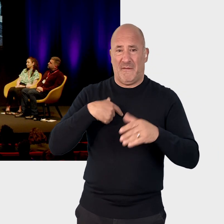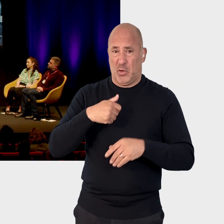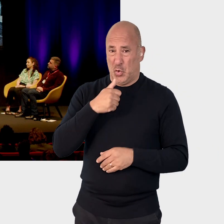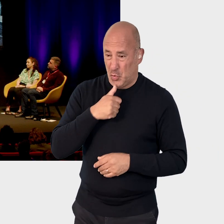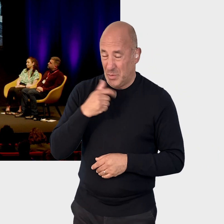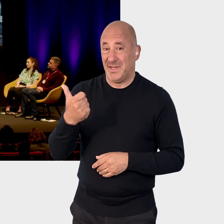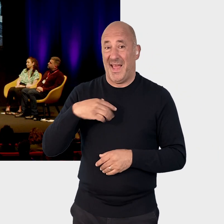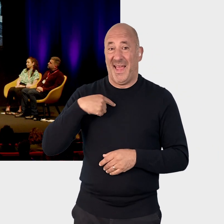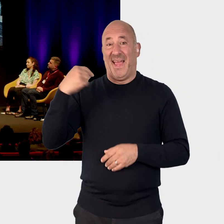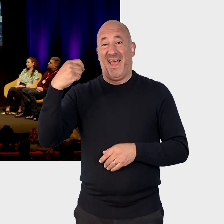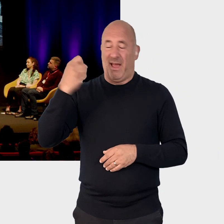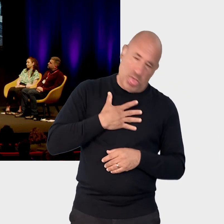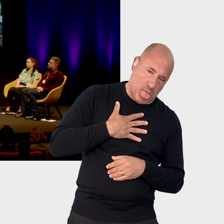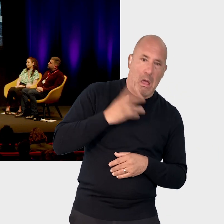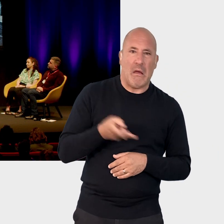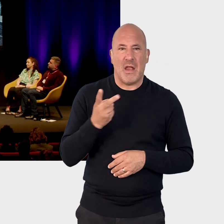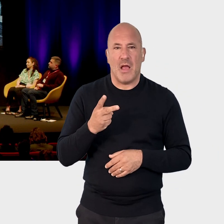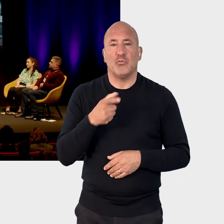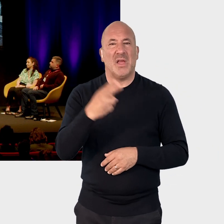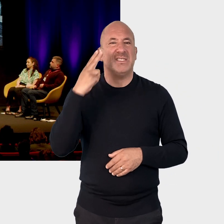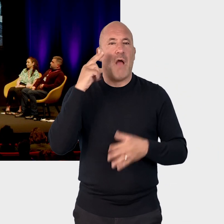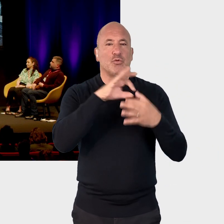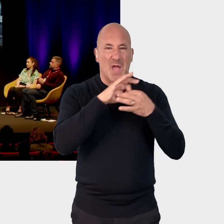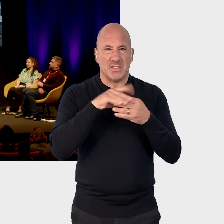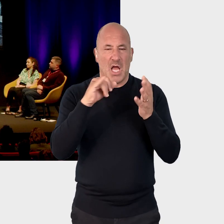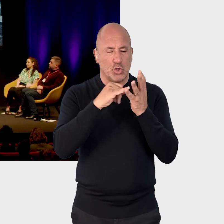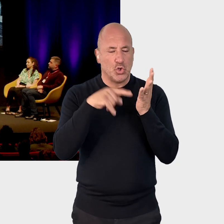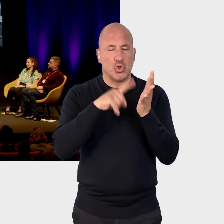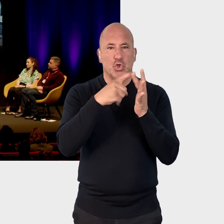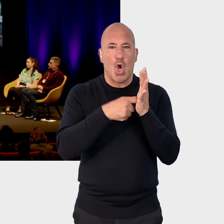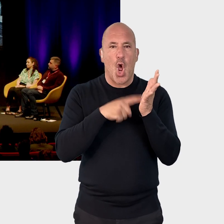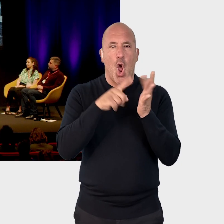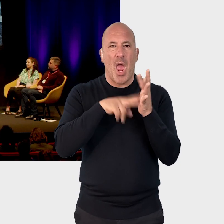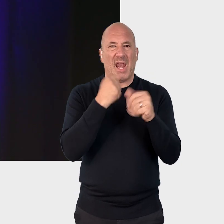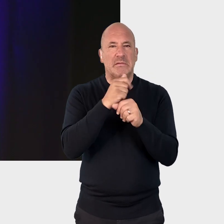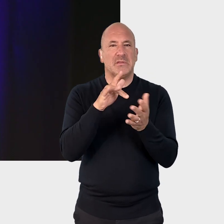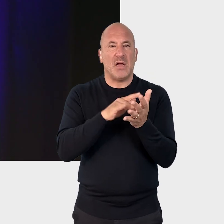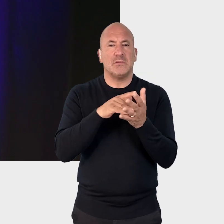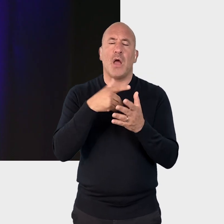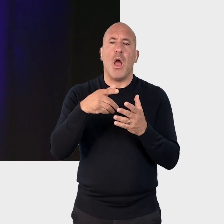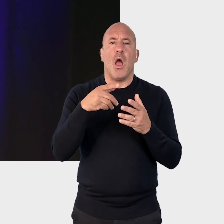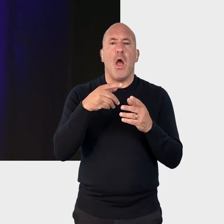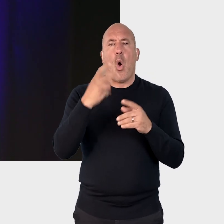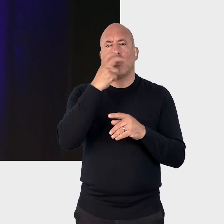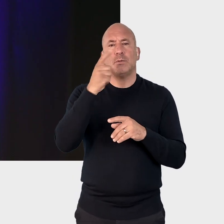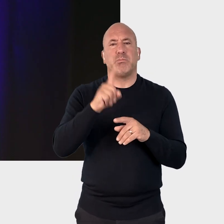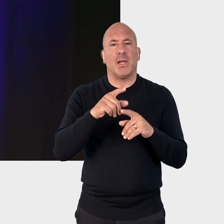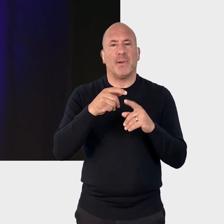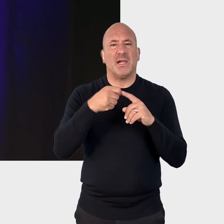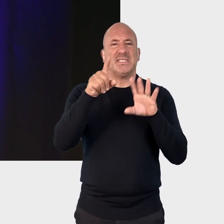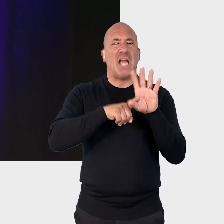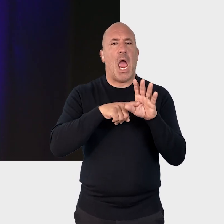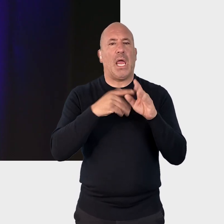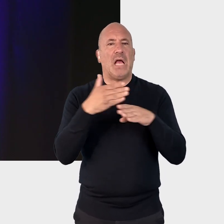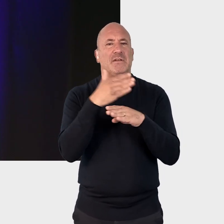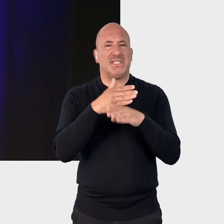one-off basis. They didn't want their service users to feel like they were being picked up and put down. The Deaf Society and the Stirling Centre, who